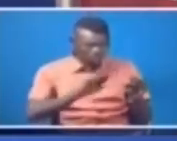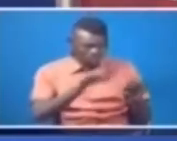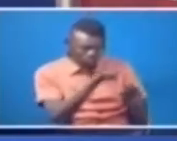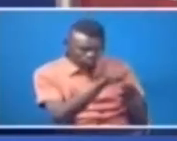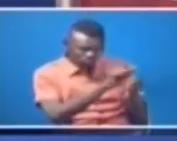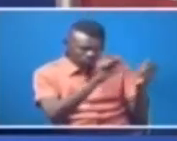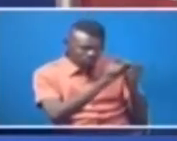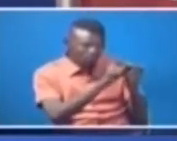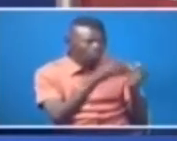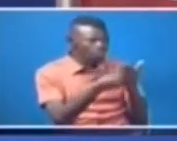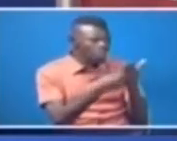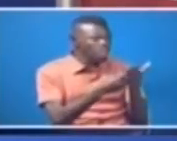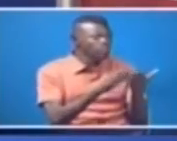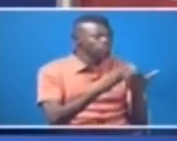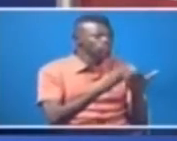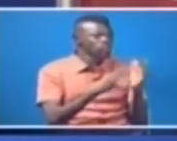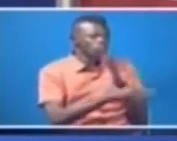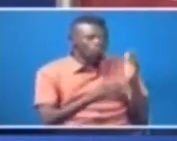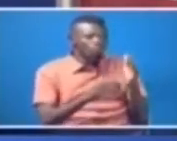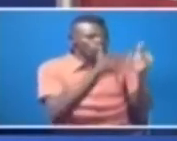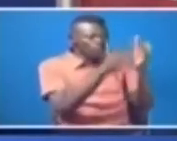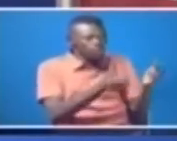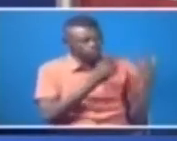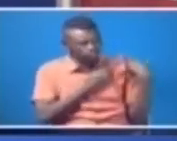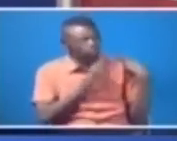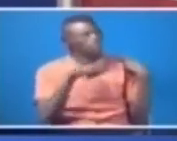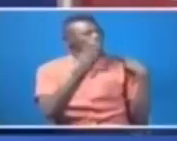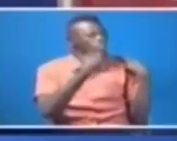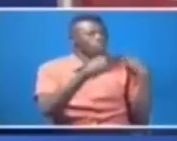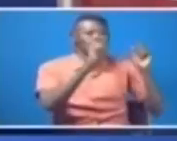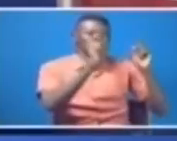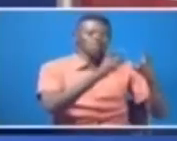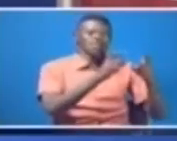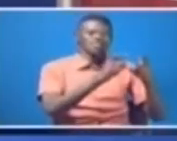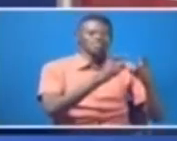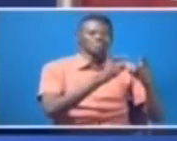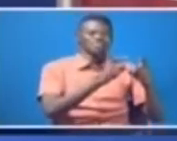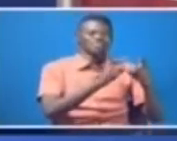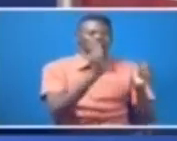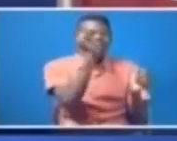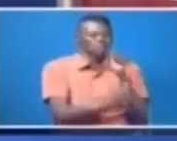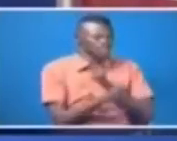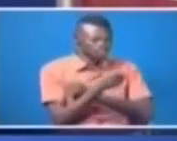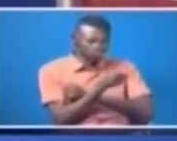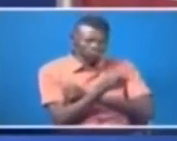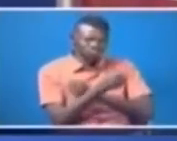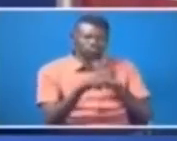funds have been stolen, and so was accountable, and they are now have to face the law. And I think that's a